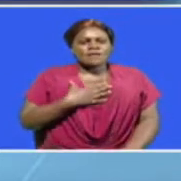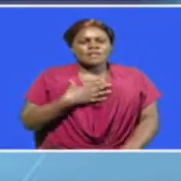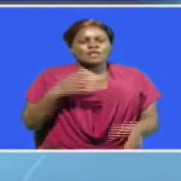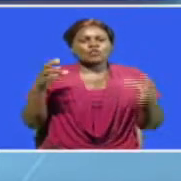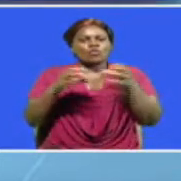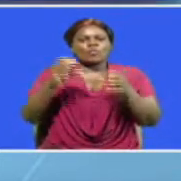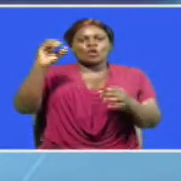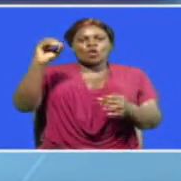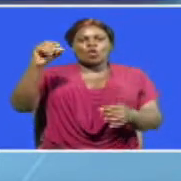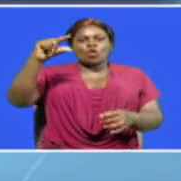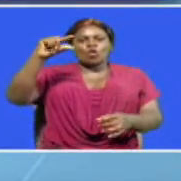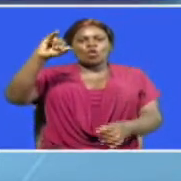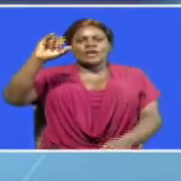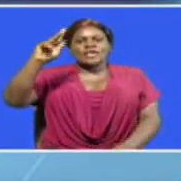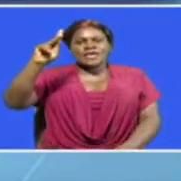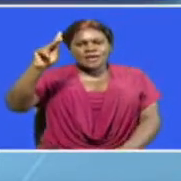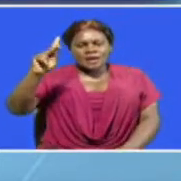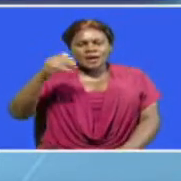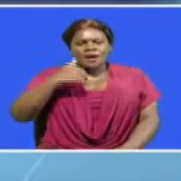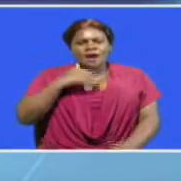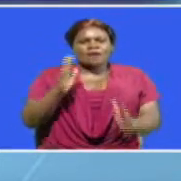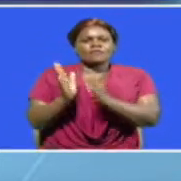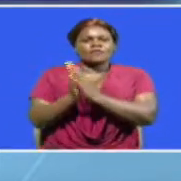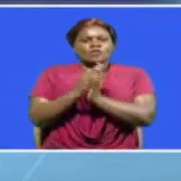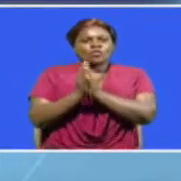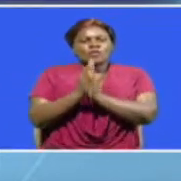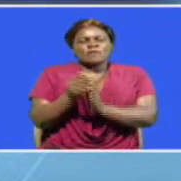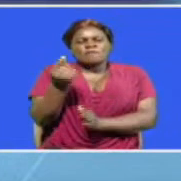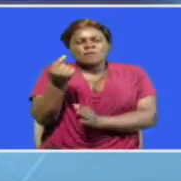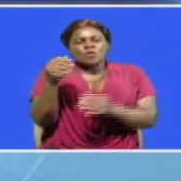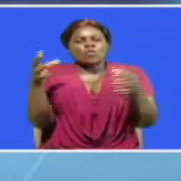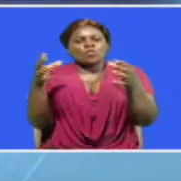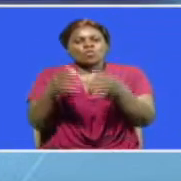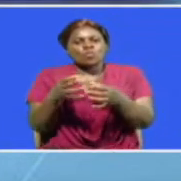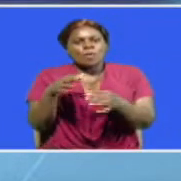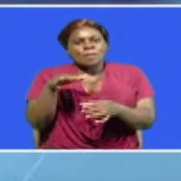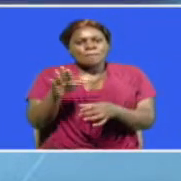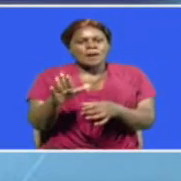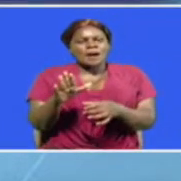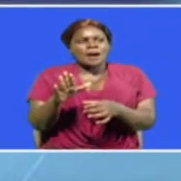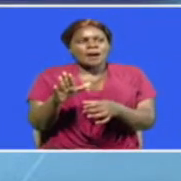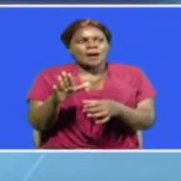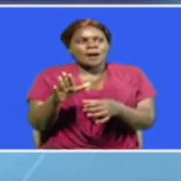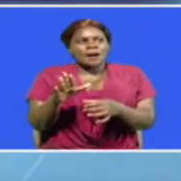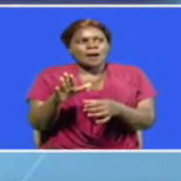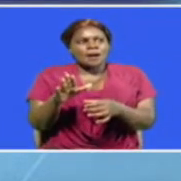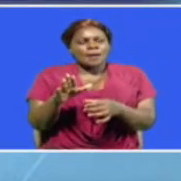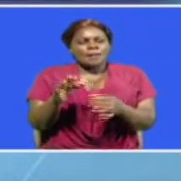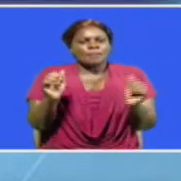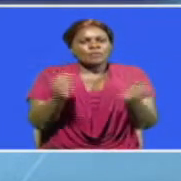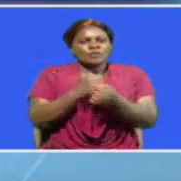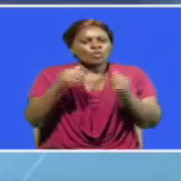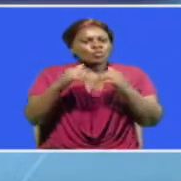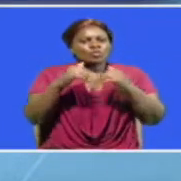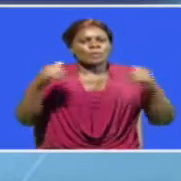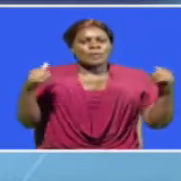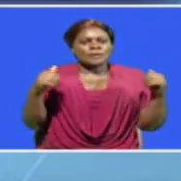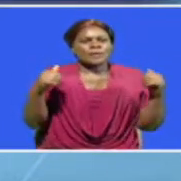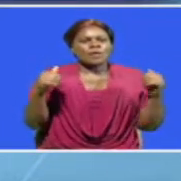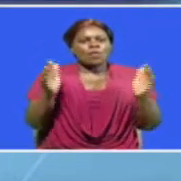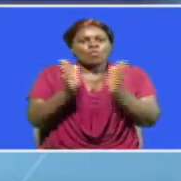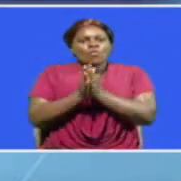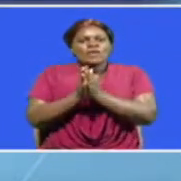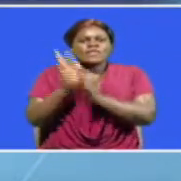of Mount Elgon and brings the story of the minority group that maintains no one can separate them with the